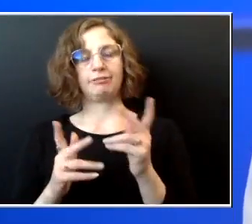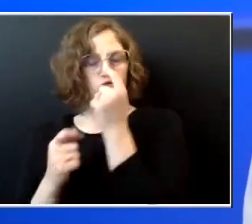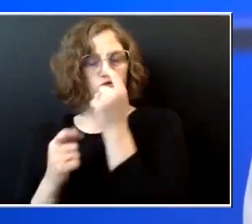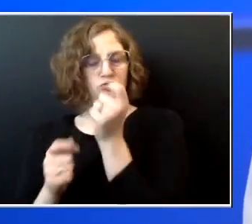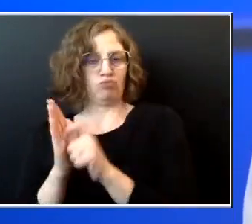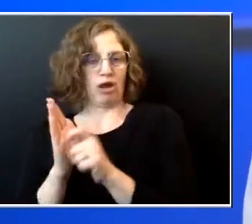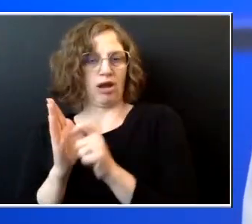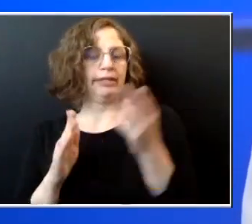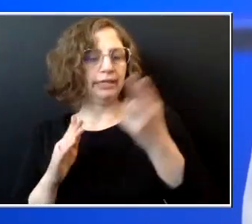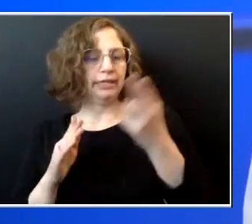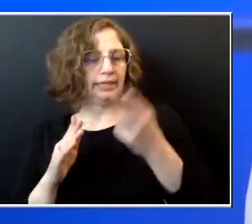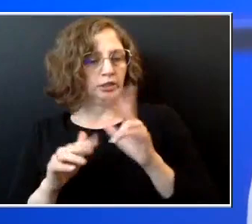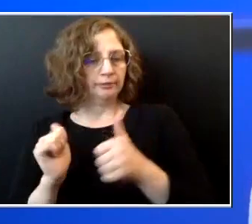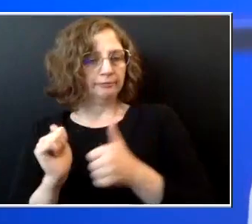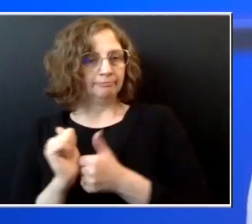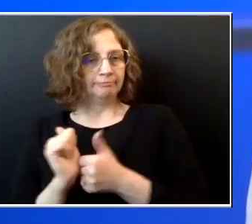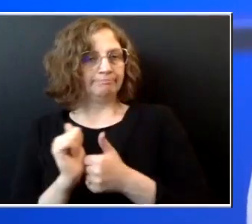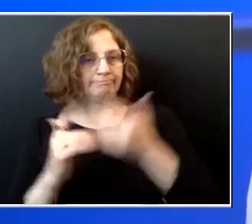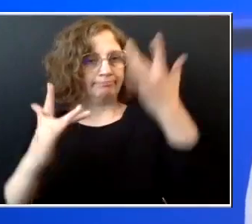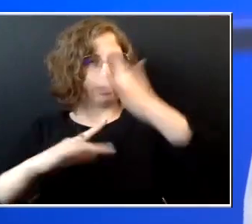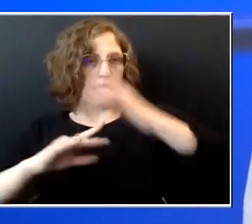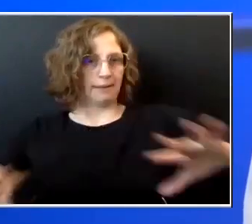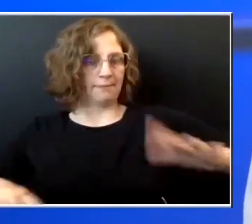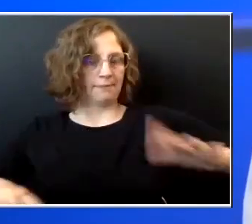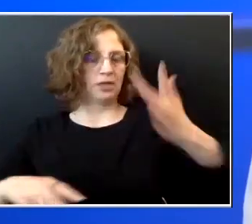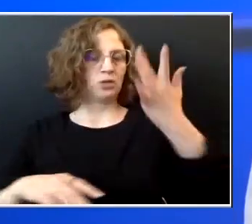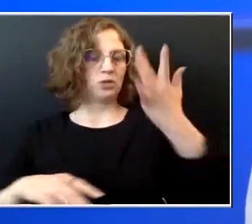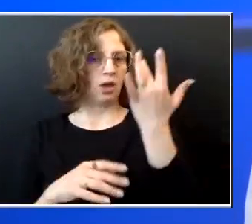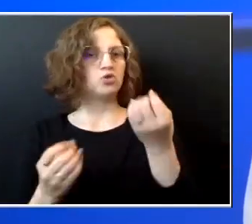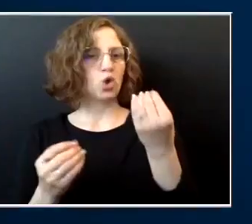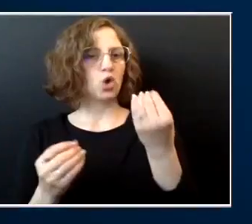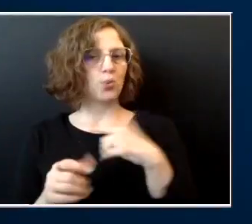trying to gather what we can take away from them.